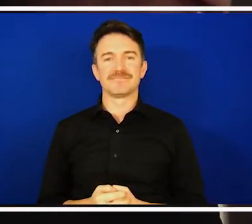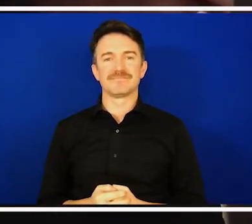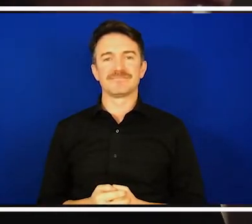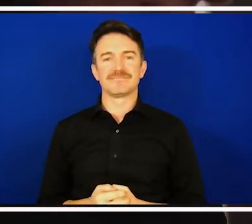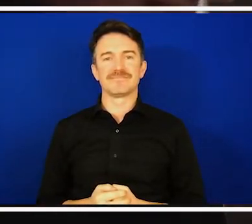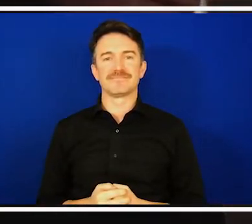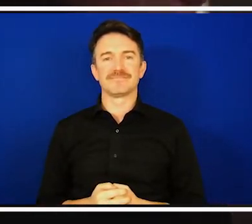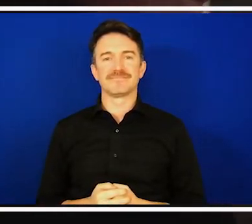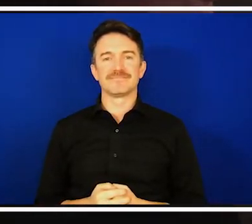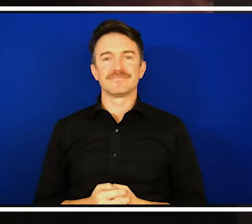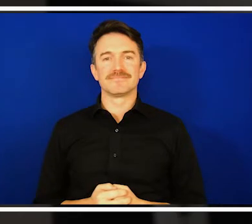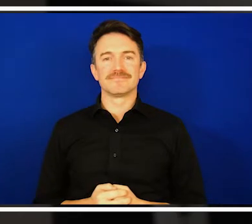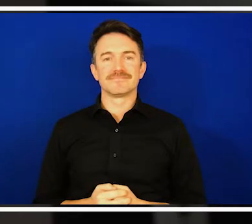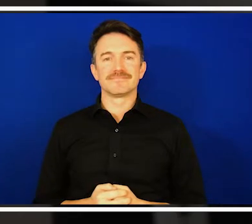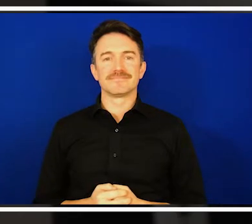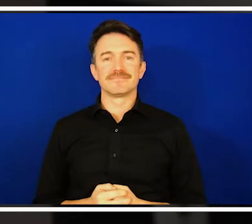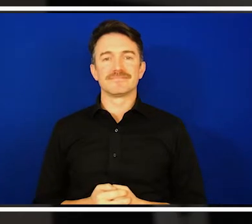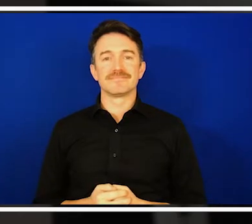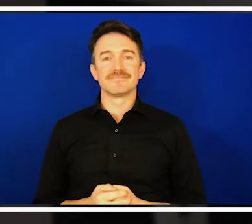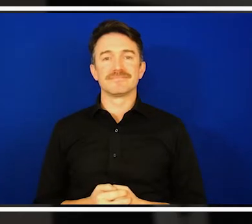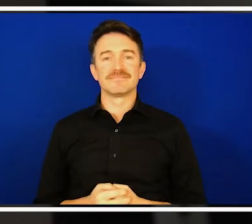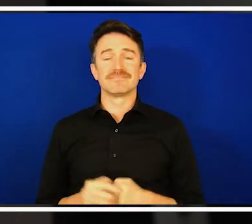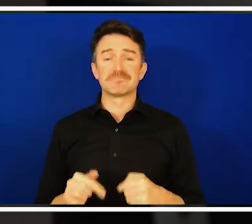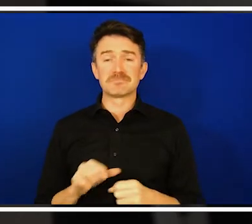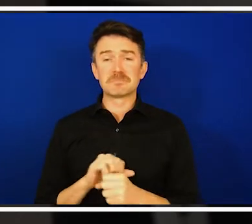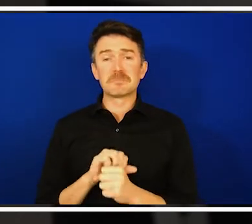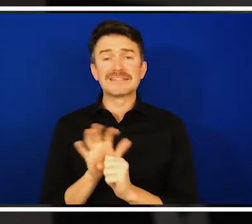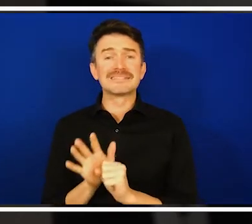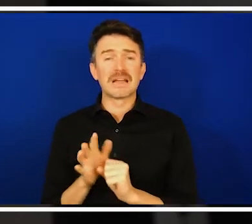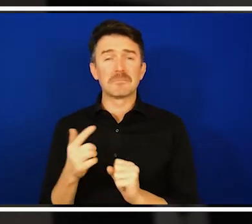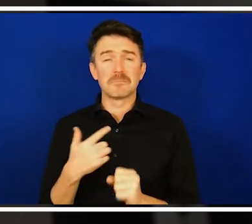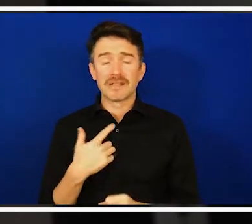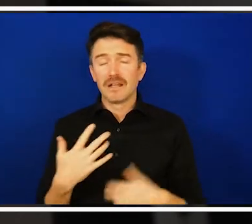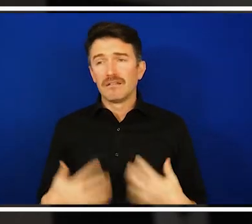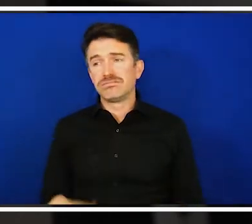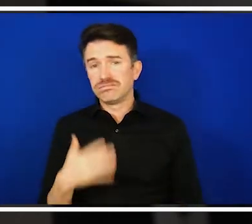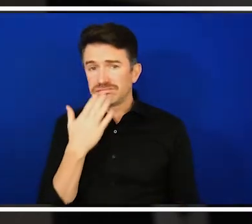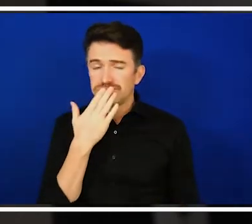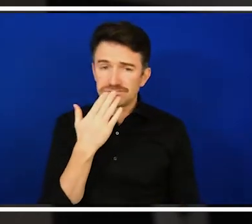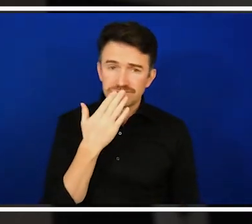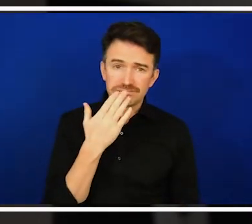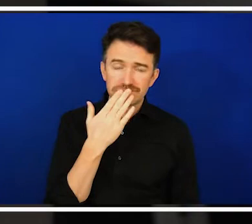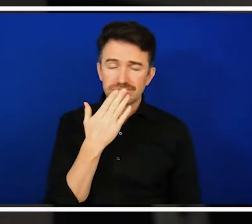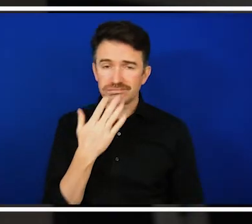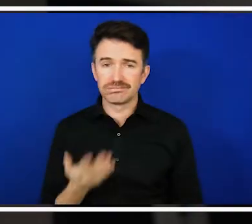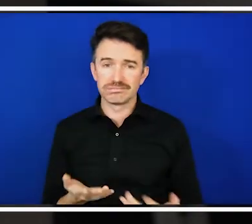Belen, 11, speaks in sign language. I was very bored during the pandemic.